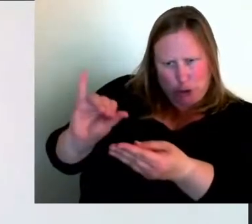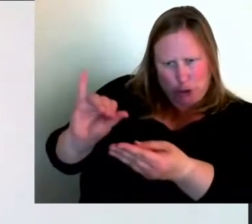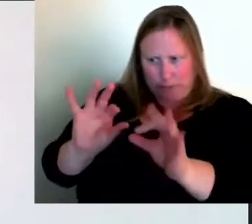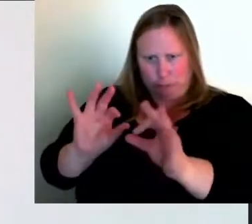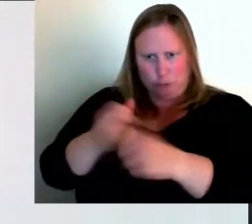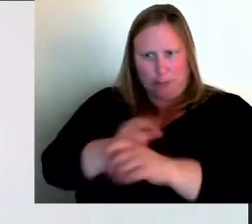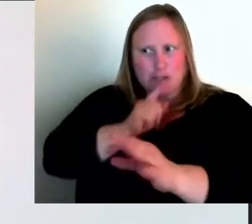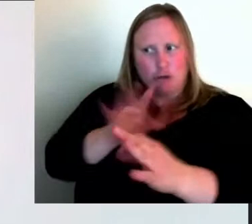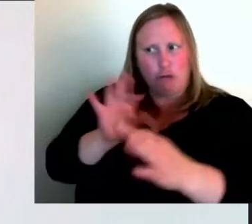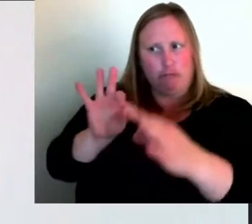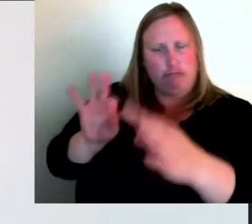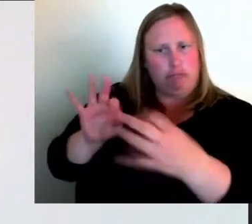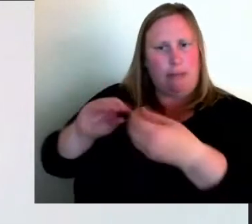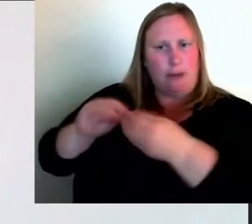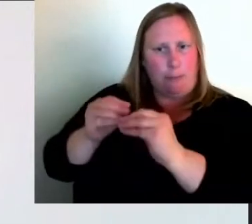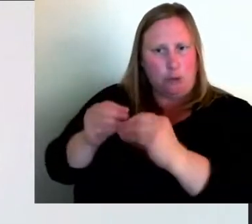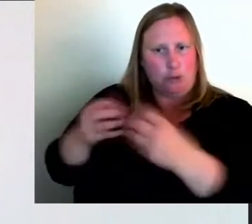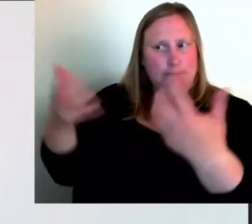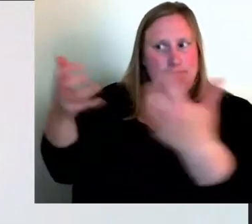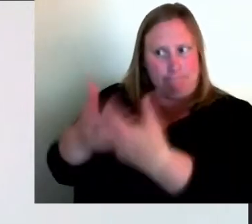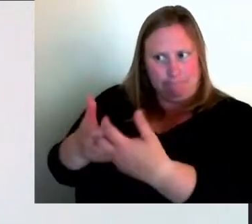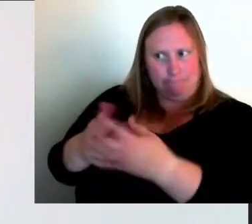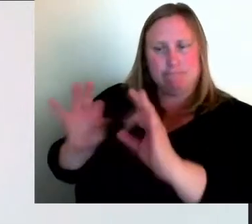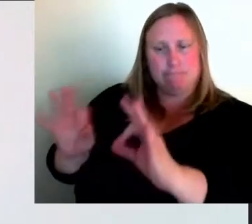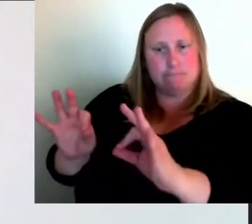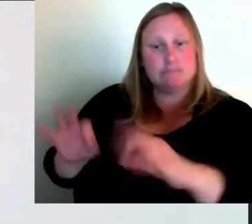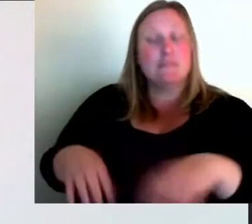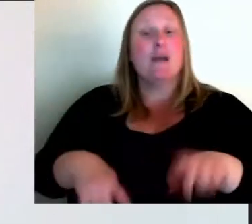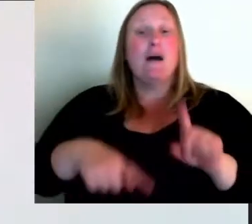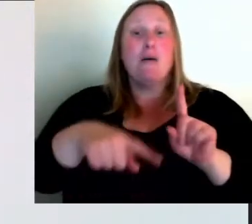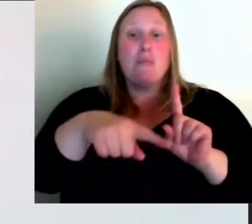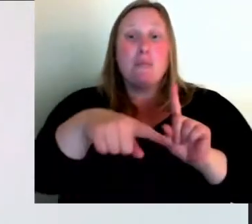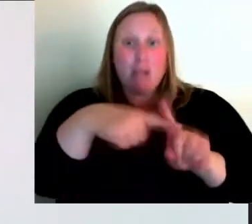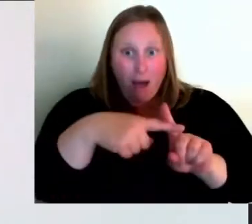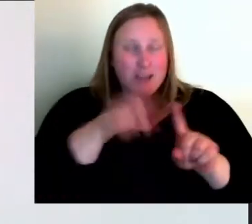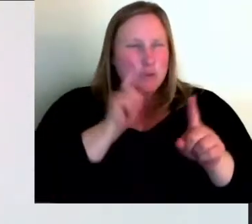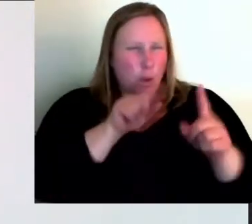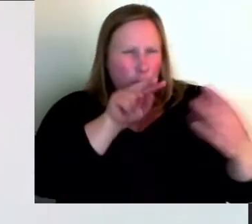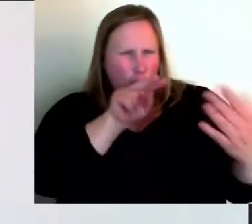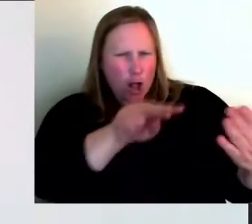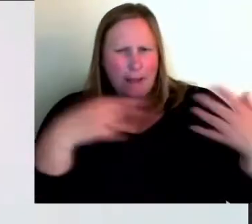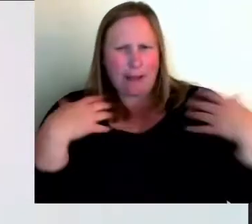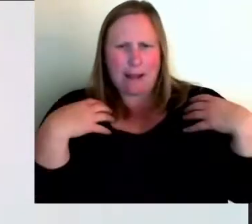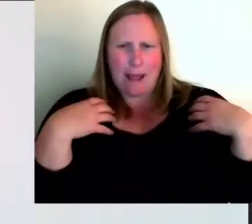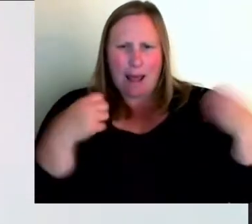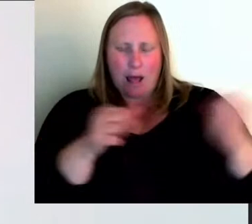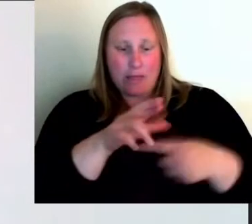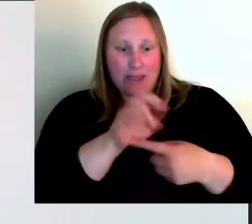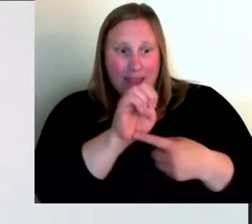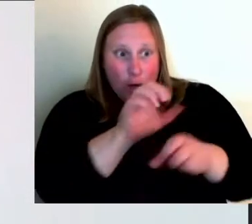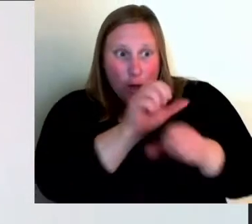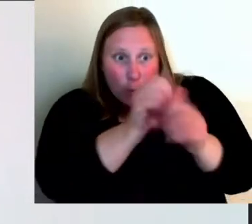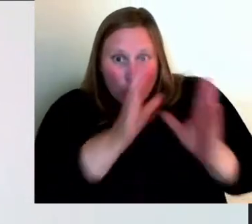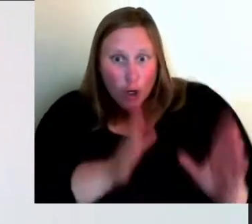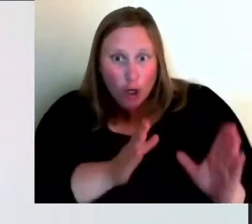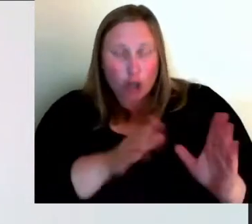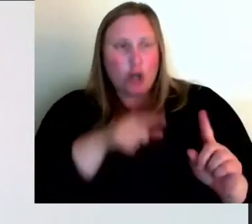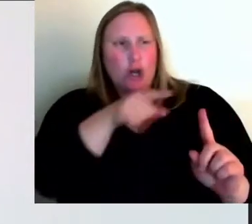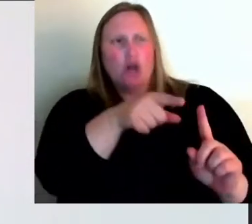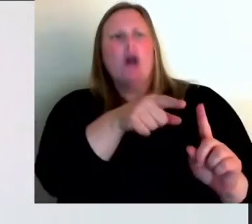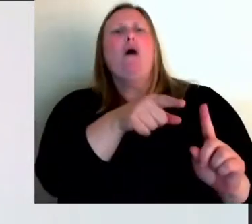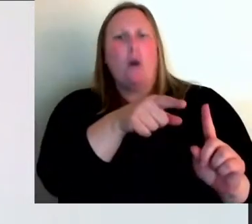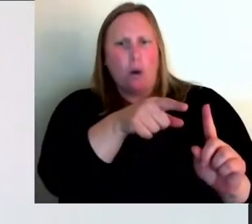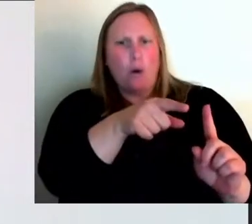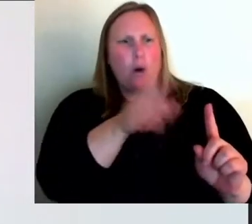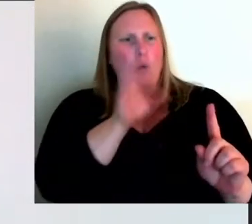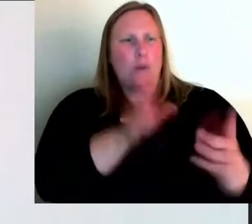looking to clean up those unknowns for healthcare workers as well. So where we can identify that someone is a healthcare worker and reduce the number of unknowns, we're going